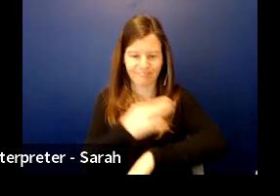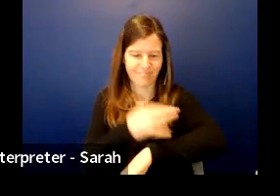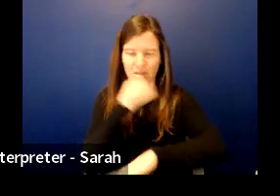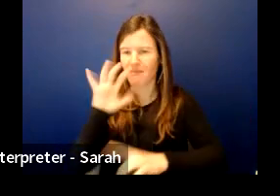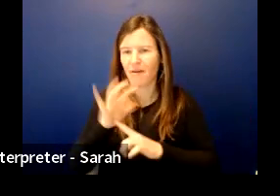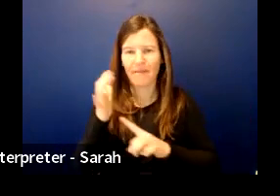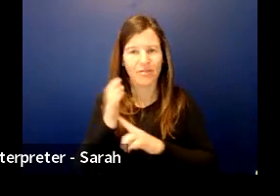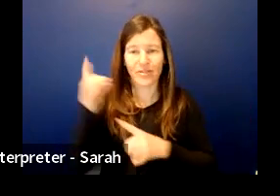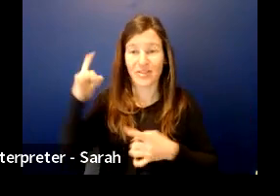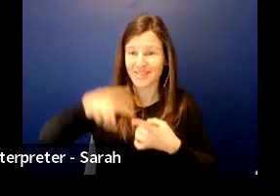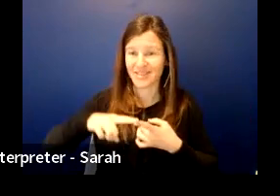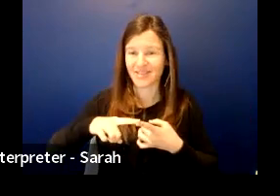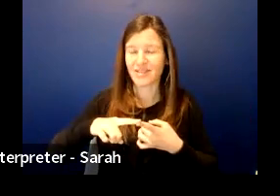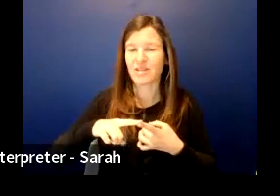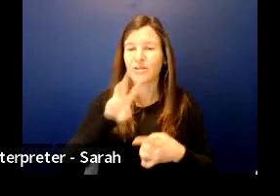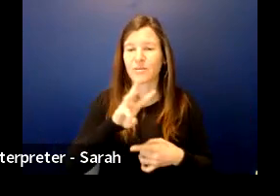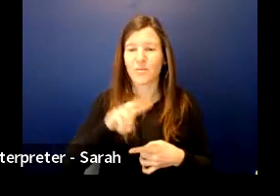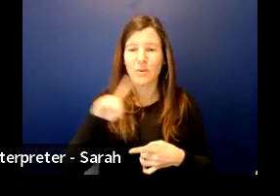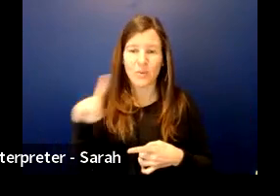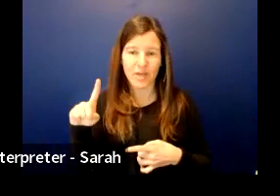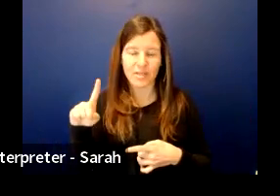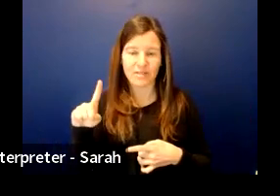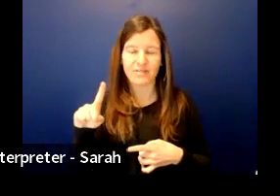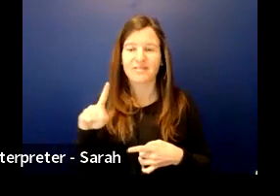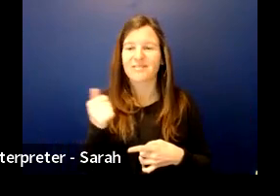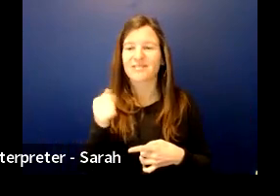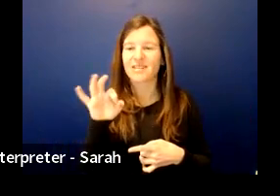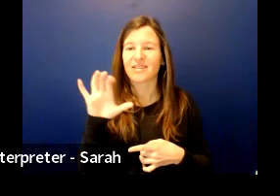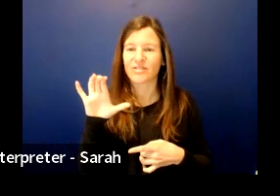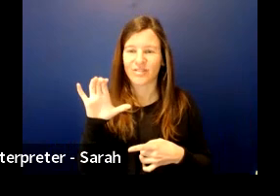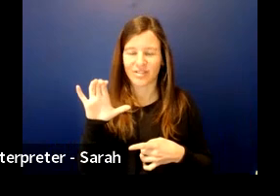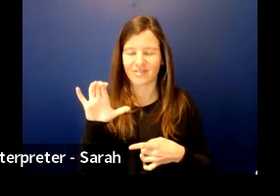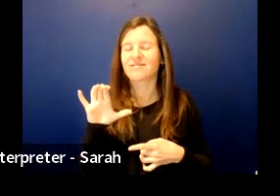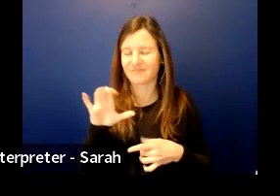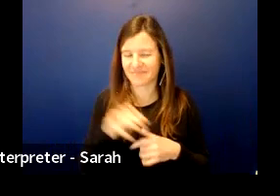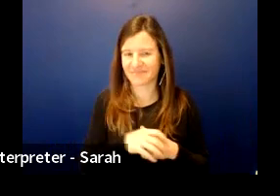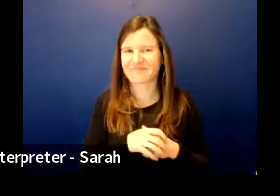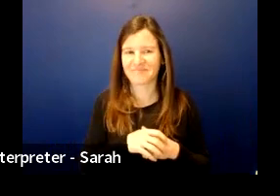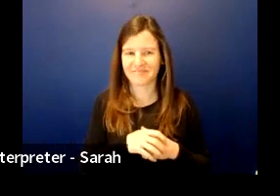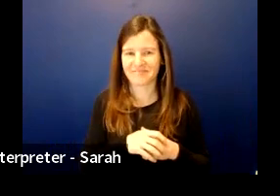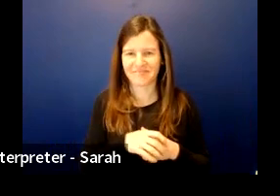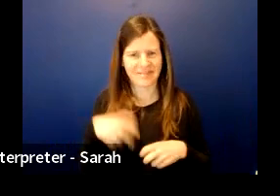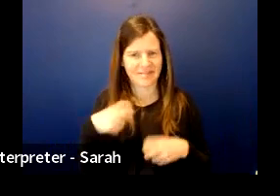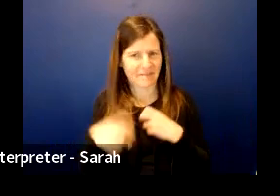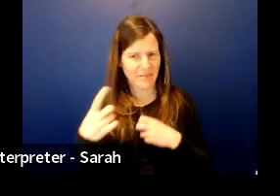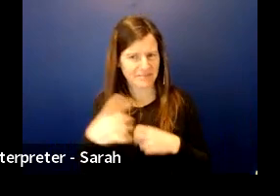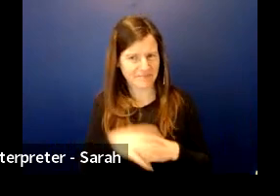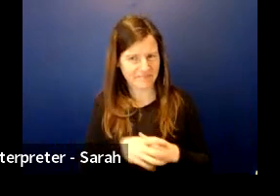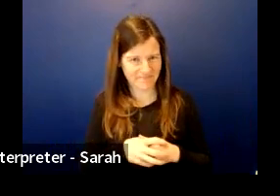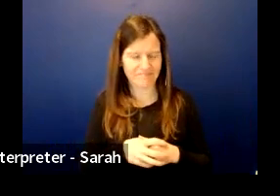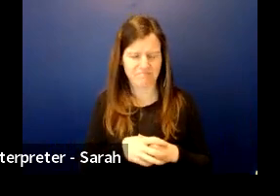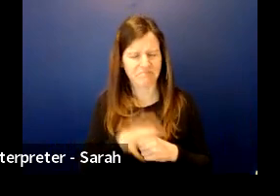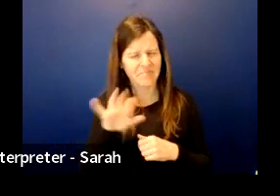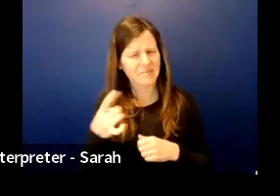popular until the First World War in the early 1900s. Okay, that was a tricky one. I admit it, that one was